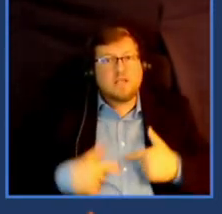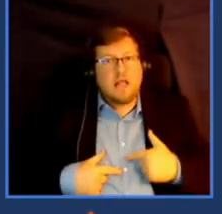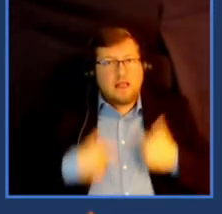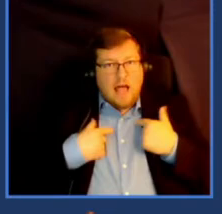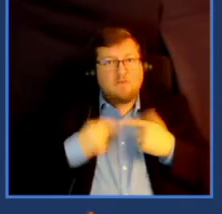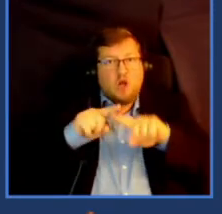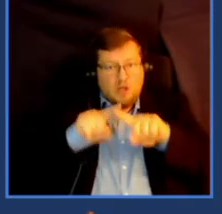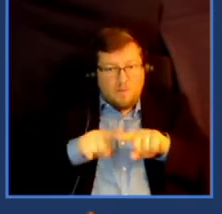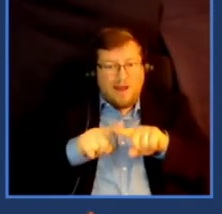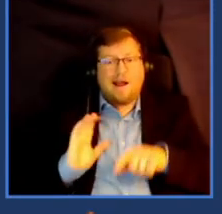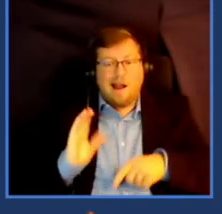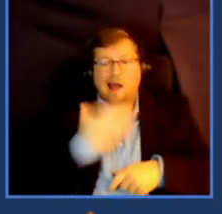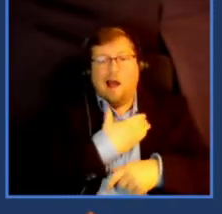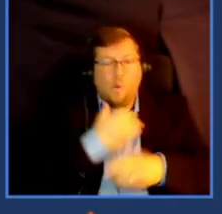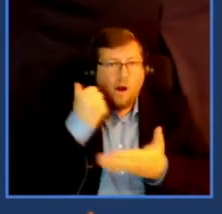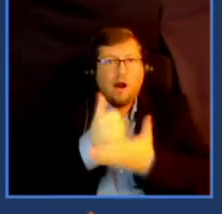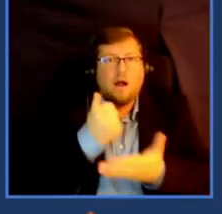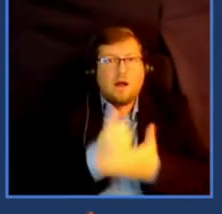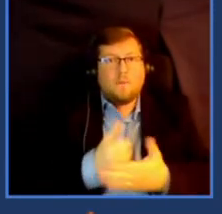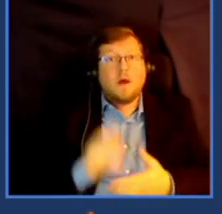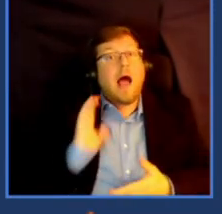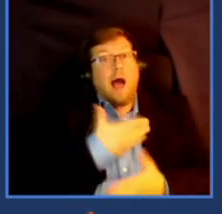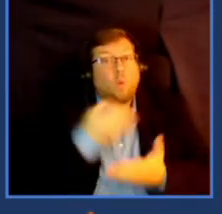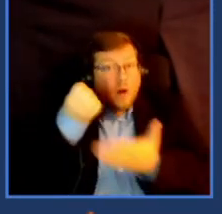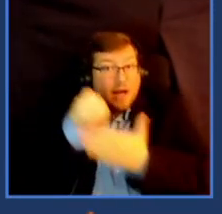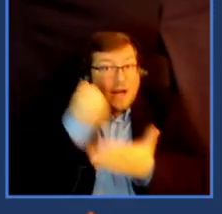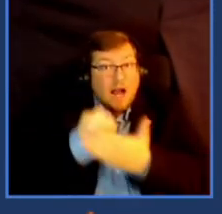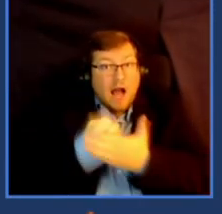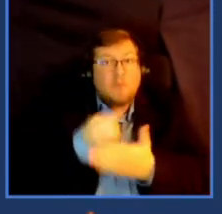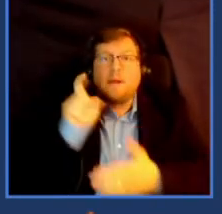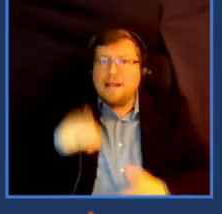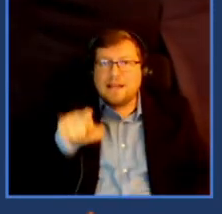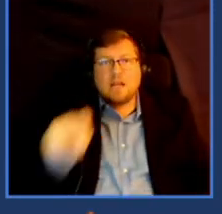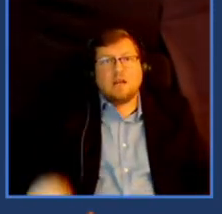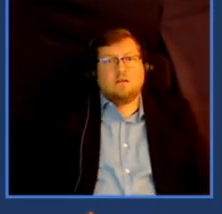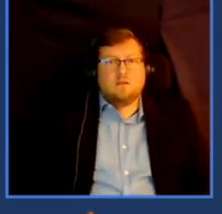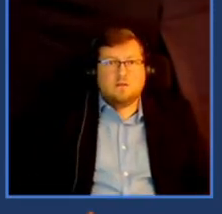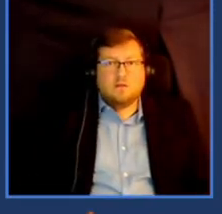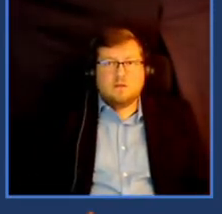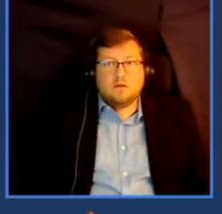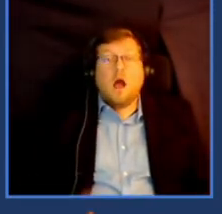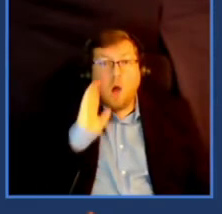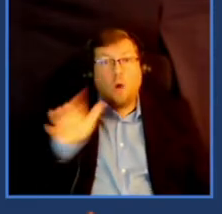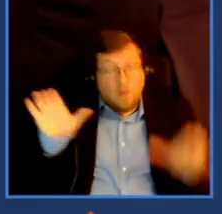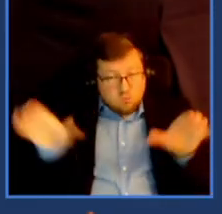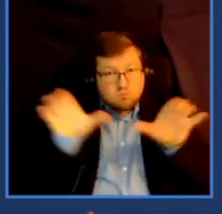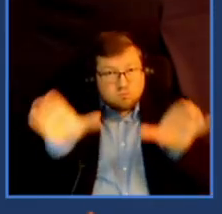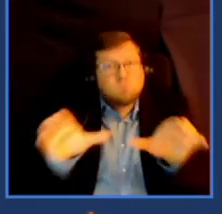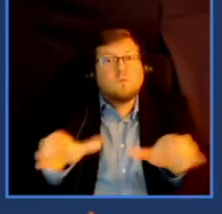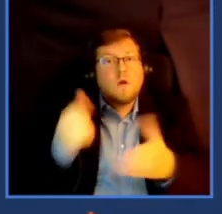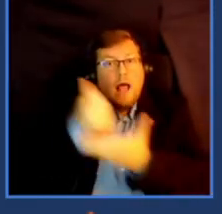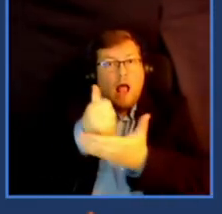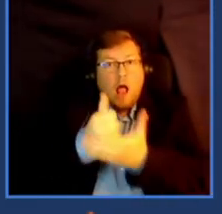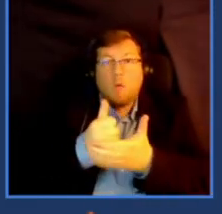it. Our economy depends on it. And we'll get it done by electing